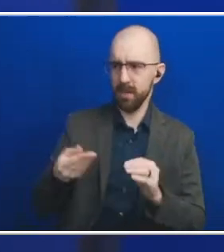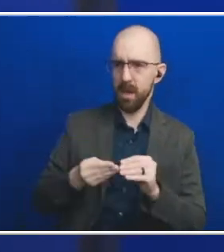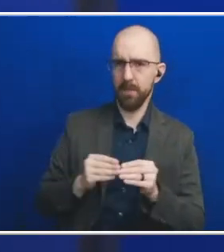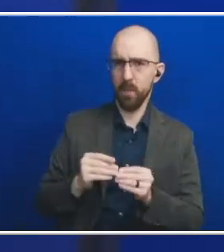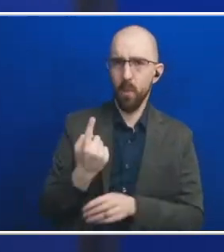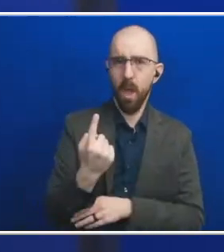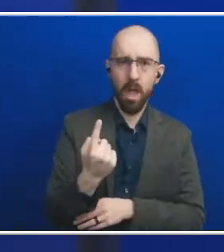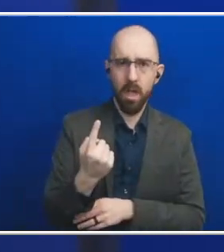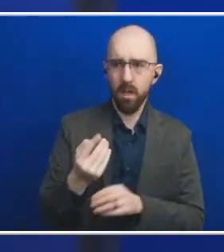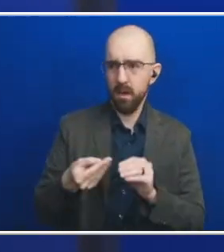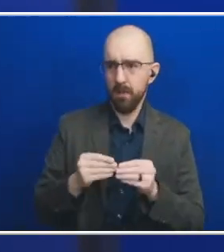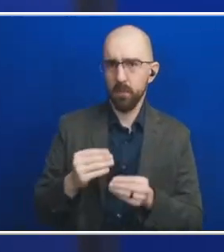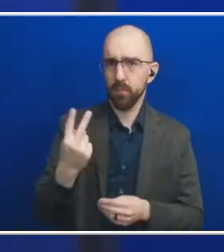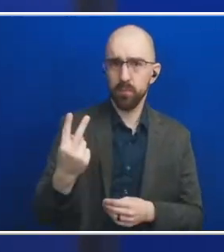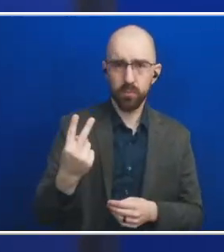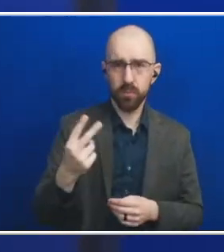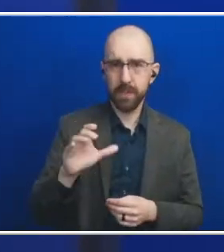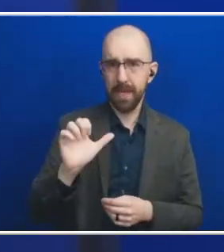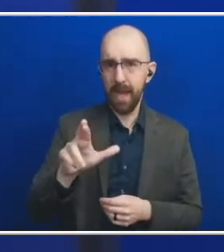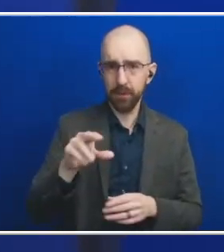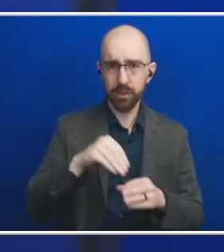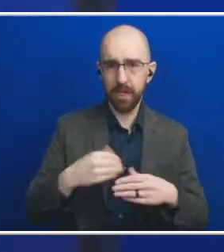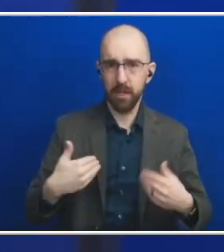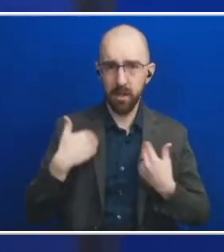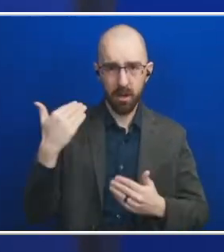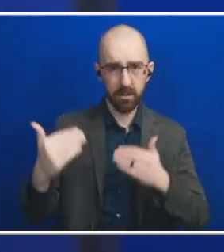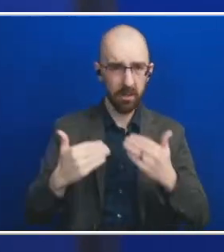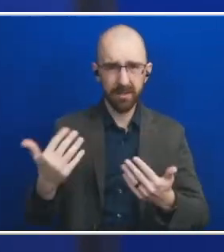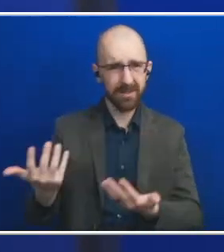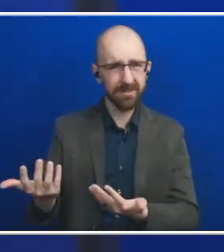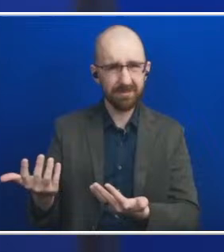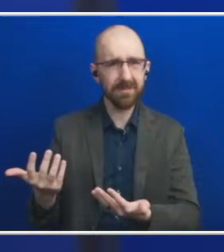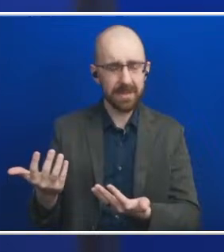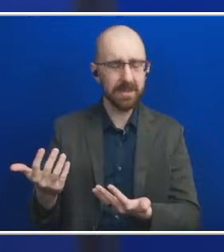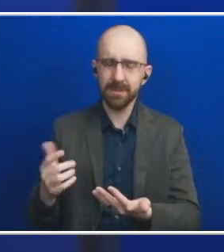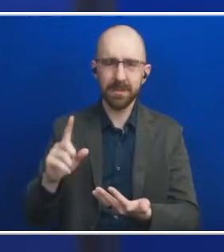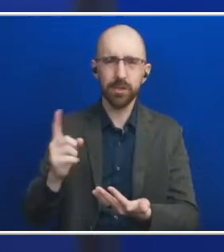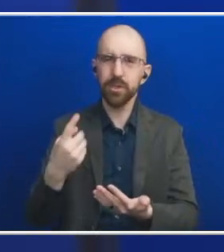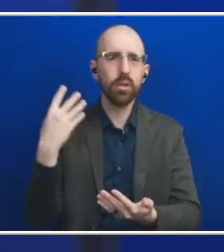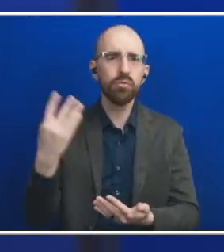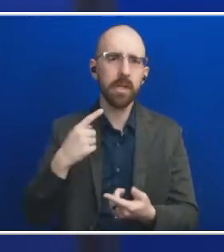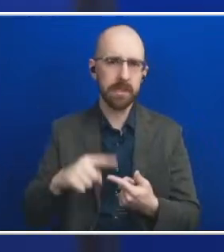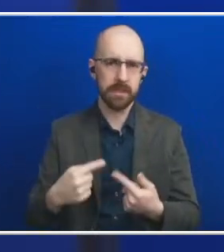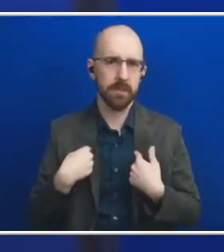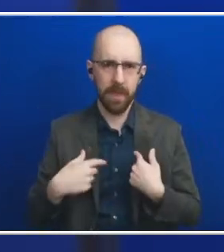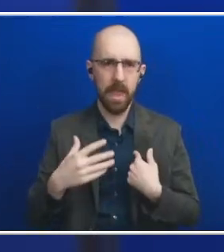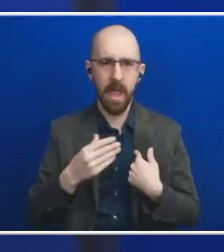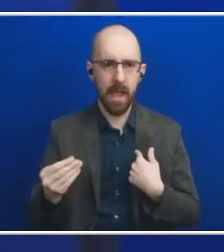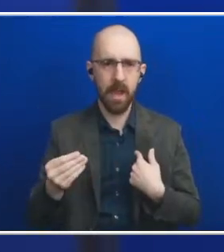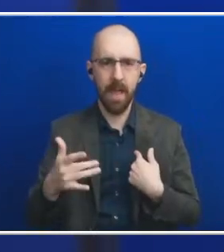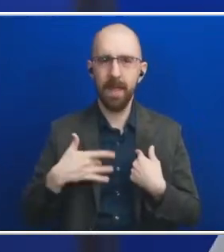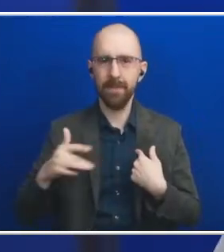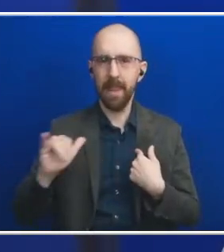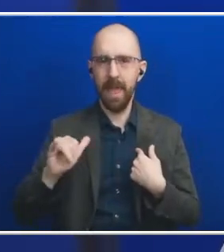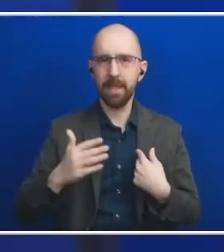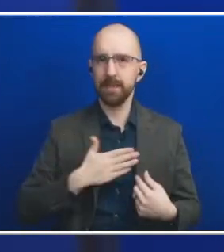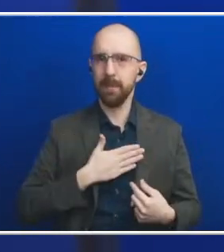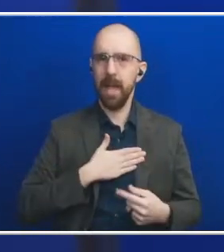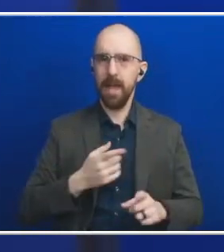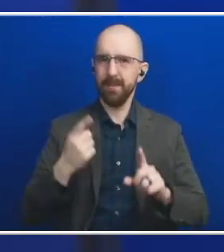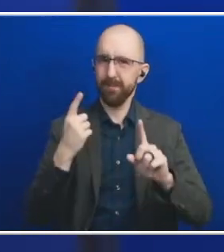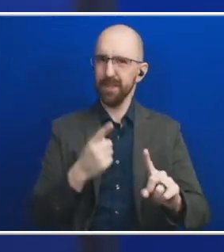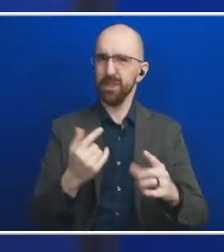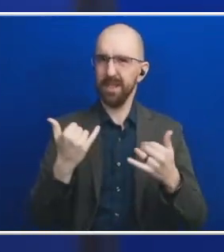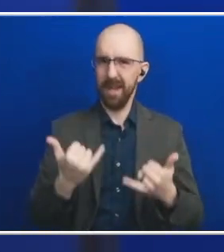2 cancer in young adults. It's just crazy to me, and I feel like it's my mission now and a